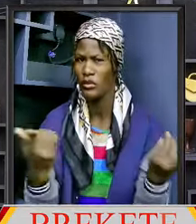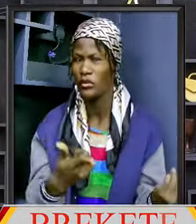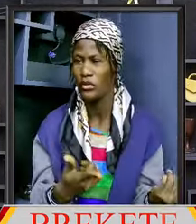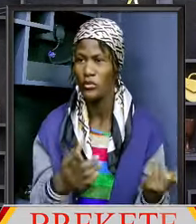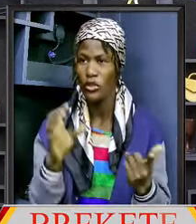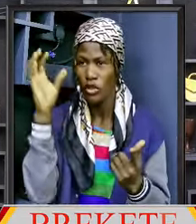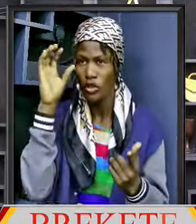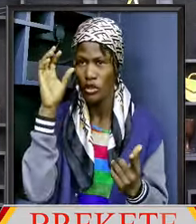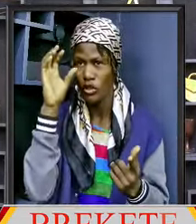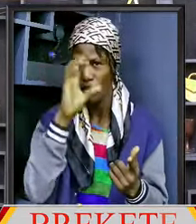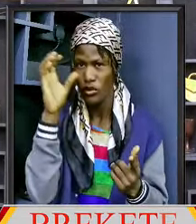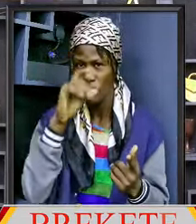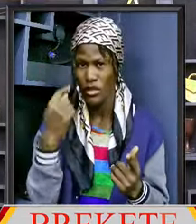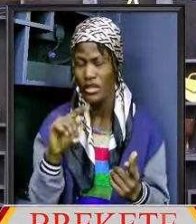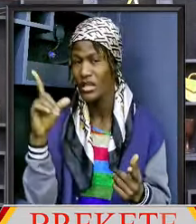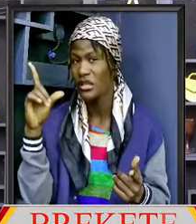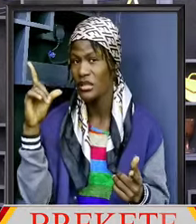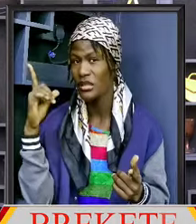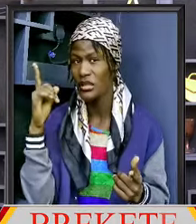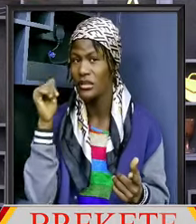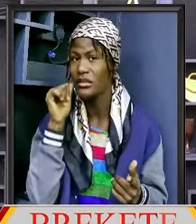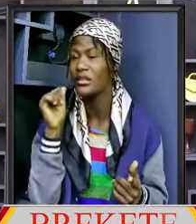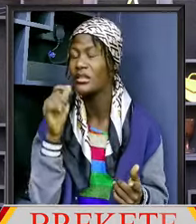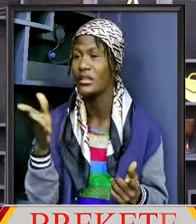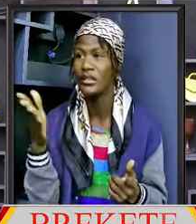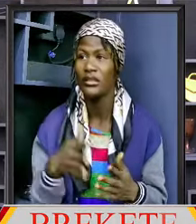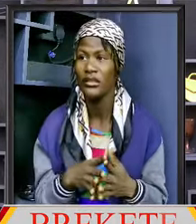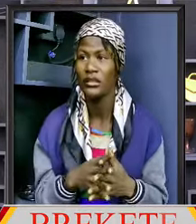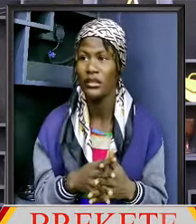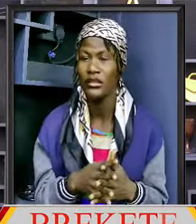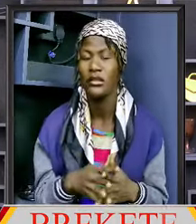I see una know this head. Lady. Una know her.